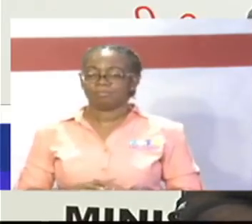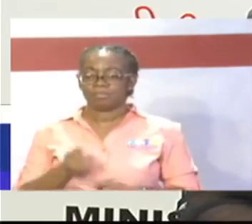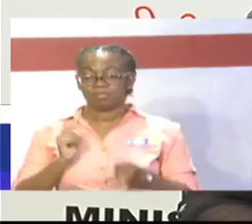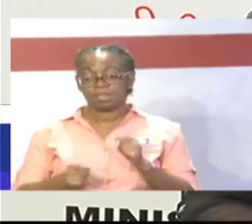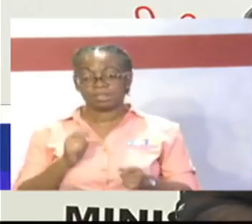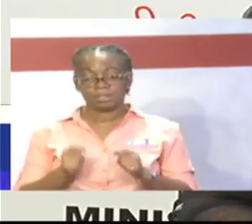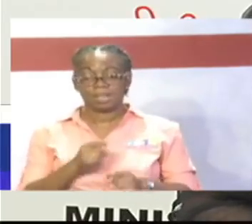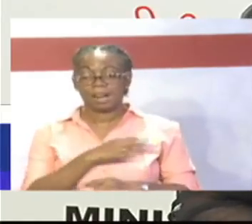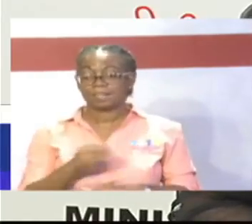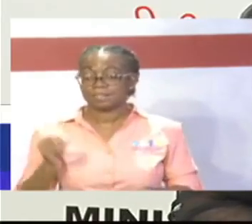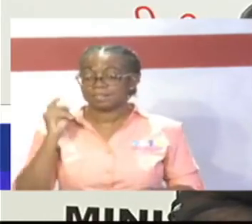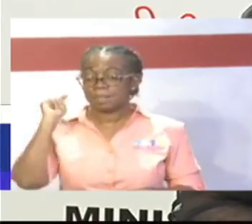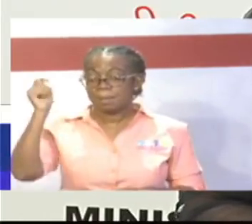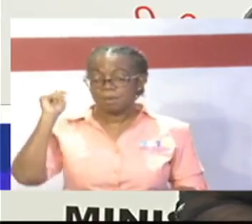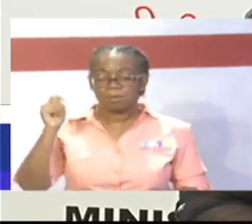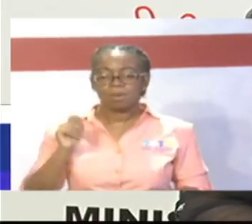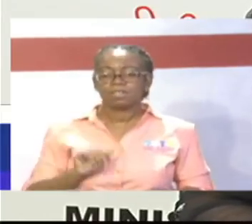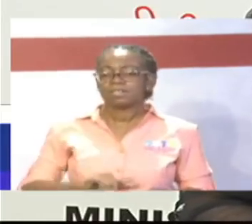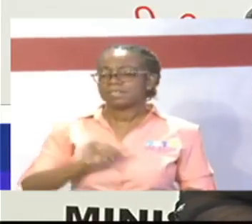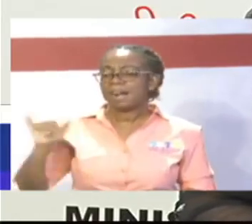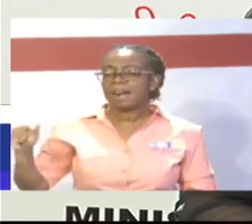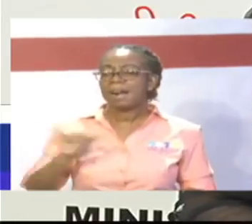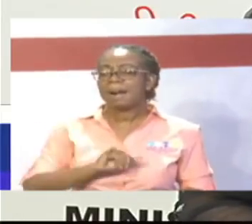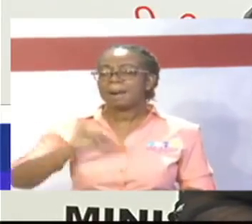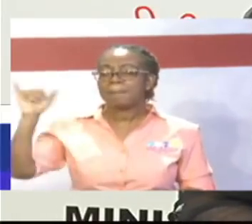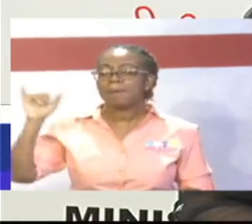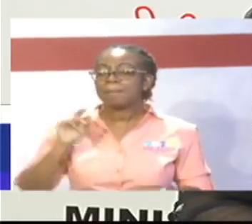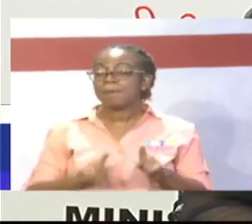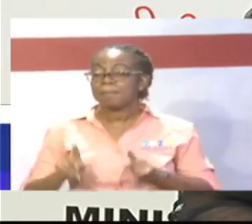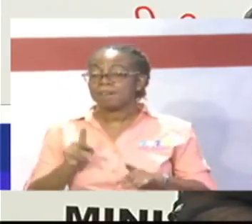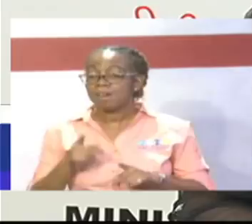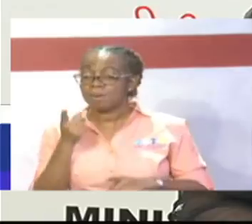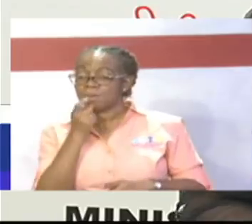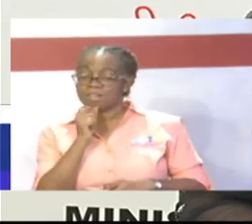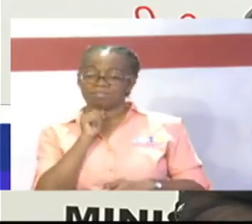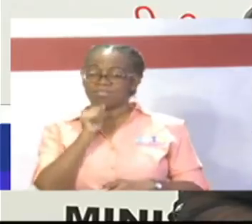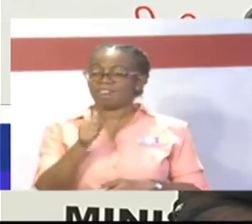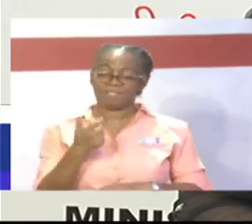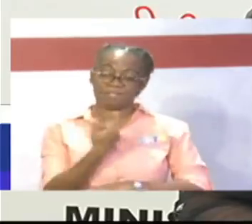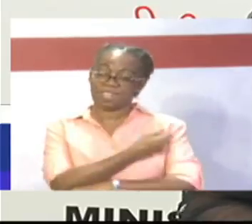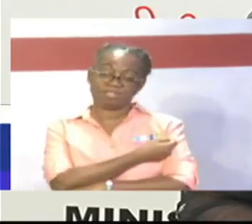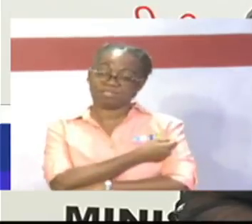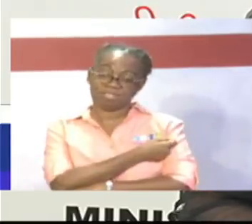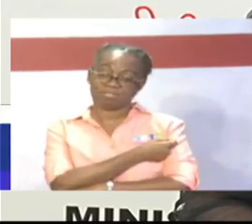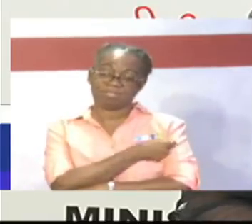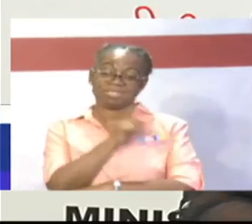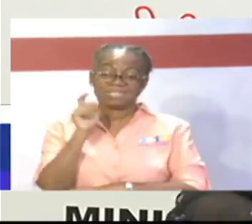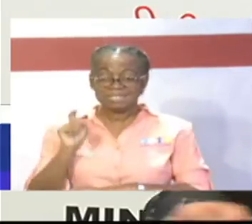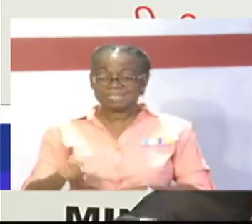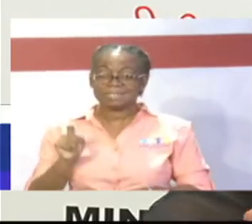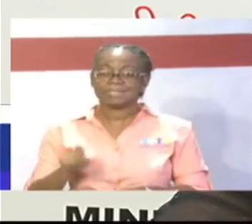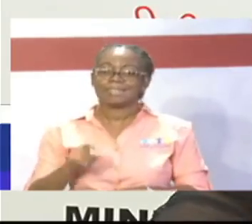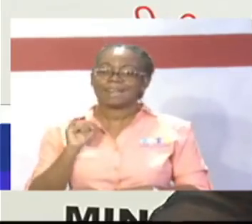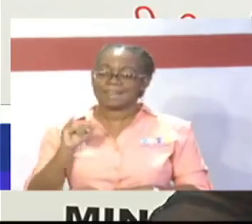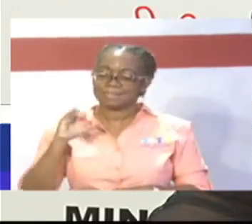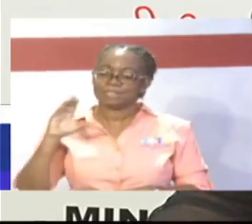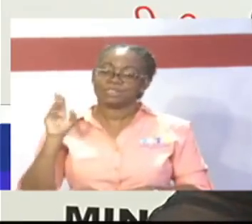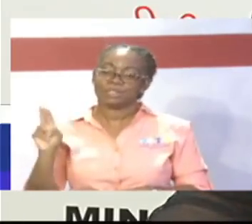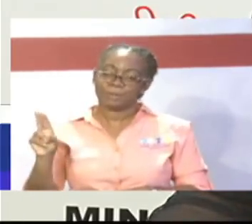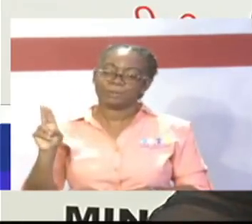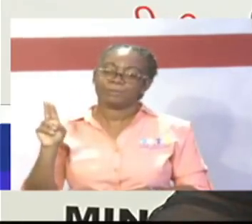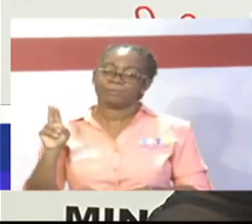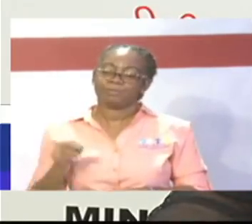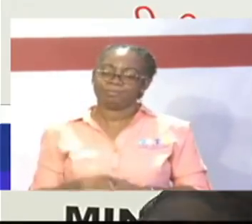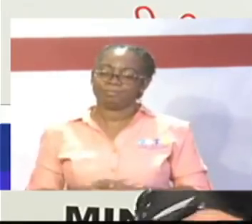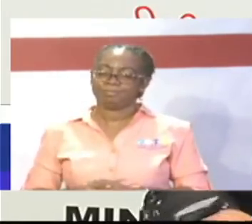and in Tobago, we see similar trends of persons who are not fully vaccinated, requiring who are